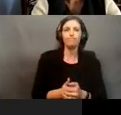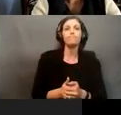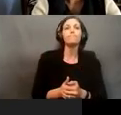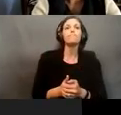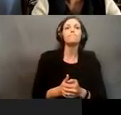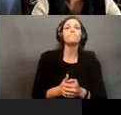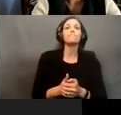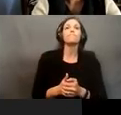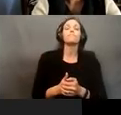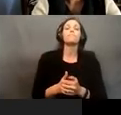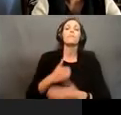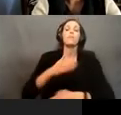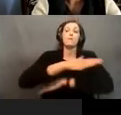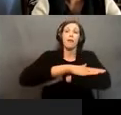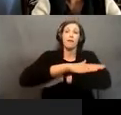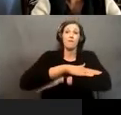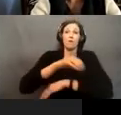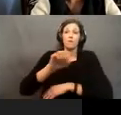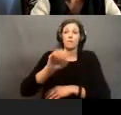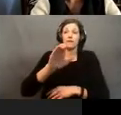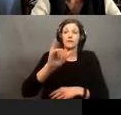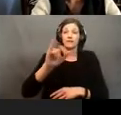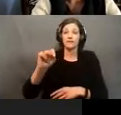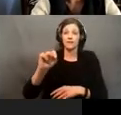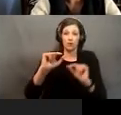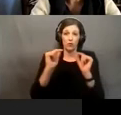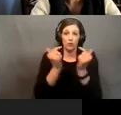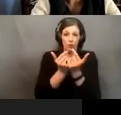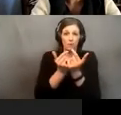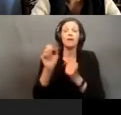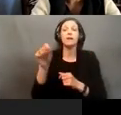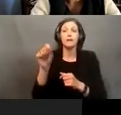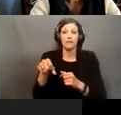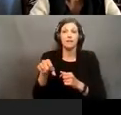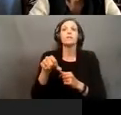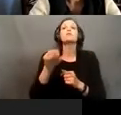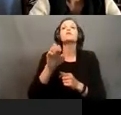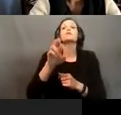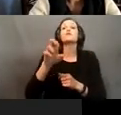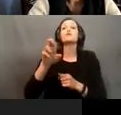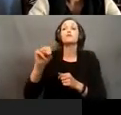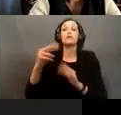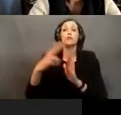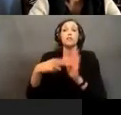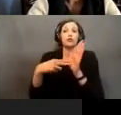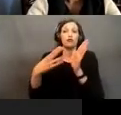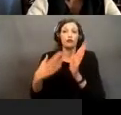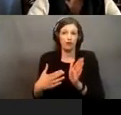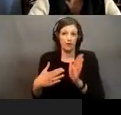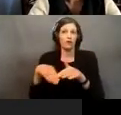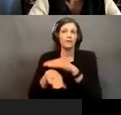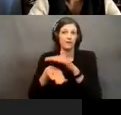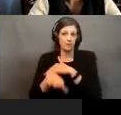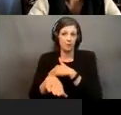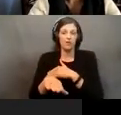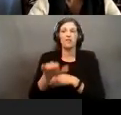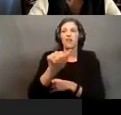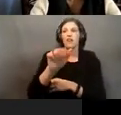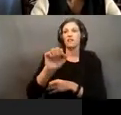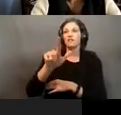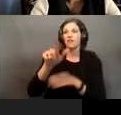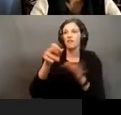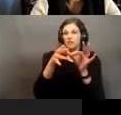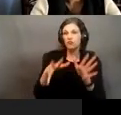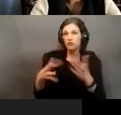platform, the Skerritt group is a screen reader accessible platform. ASL interpreters will be easily visible